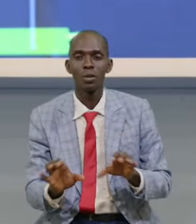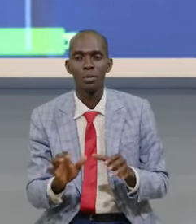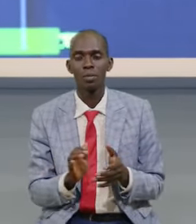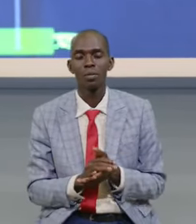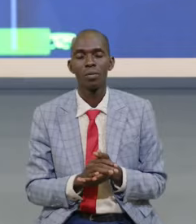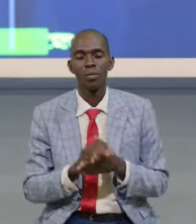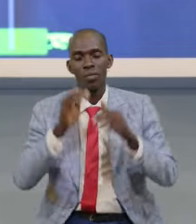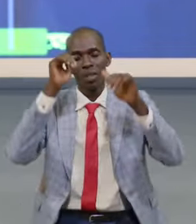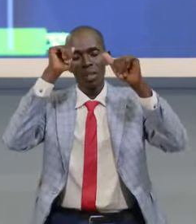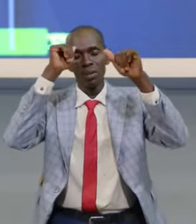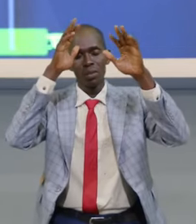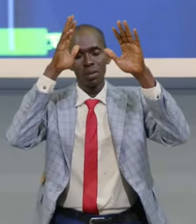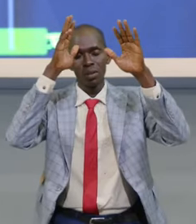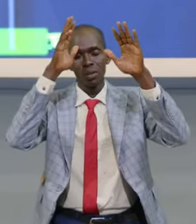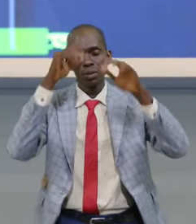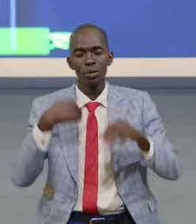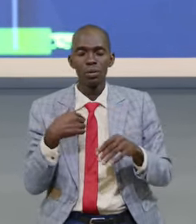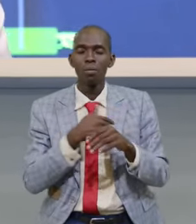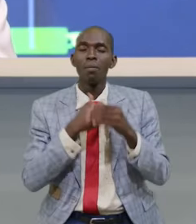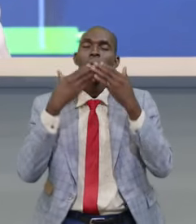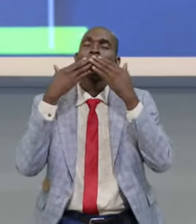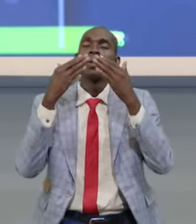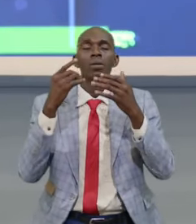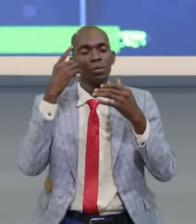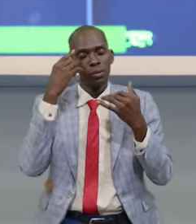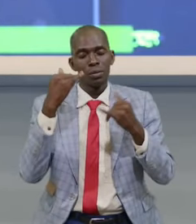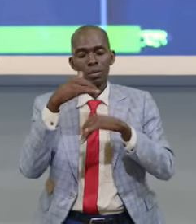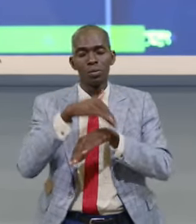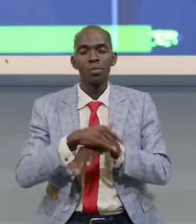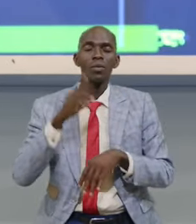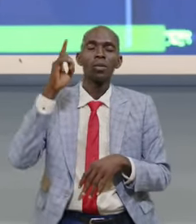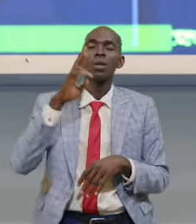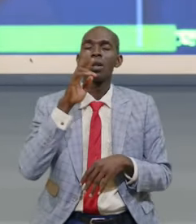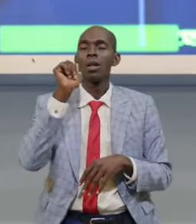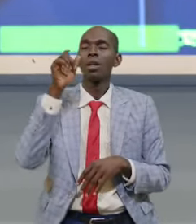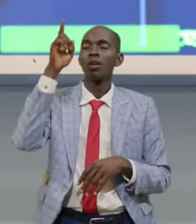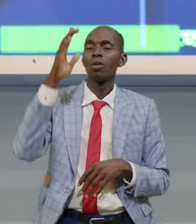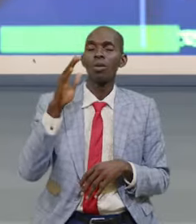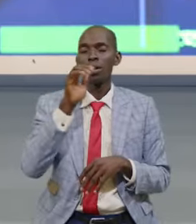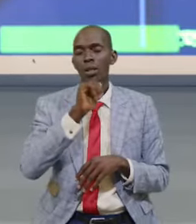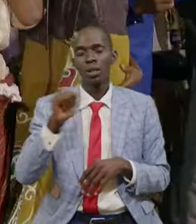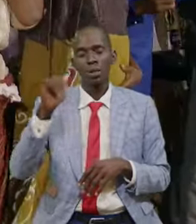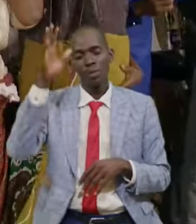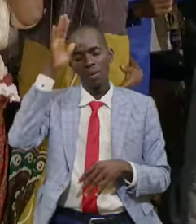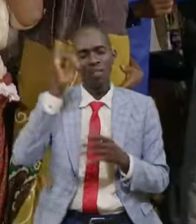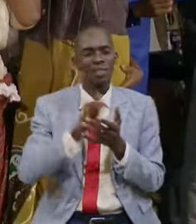Father, we thank you tonight. You are a God, a Father that will never